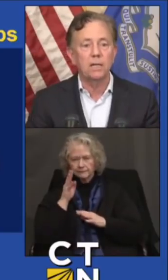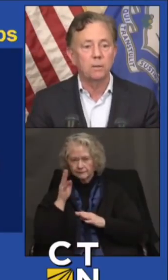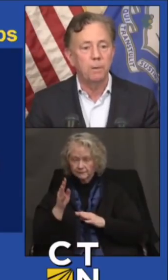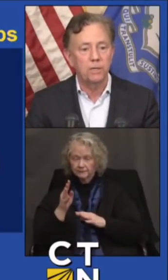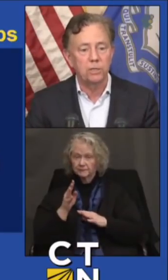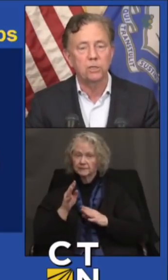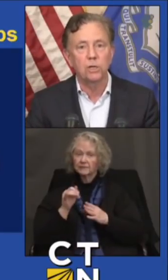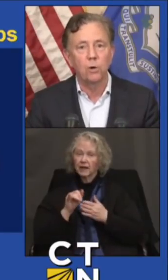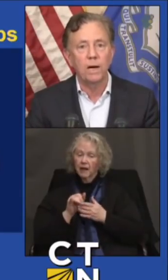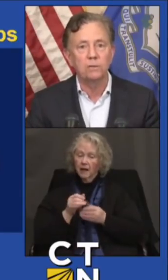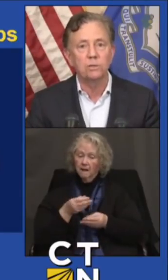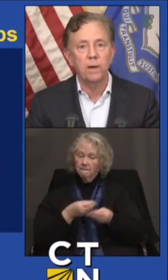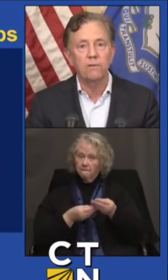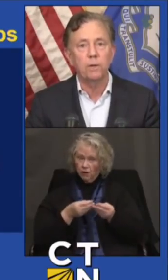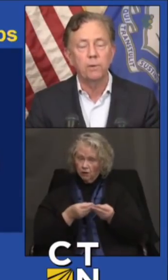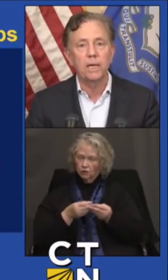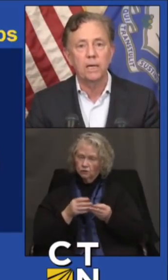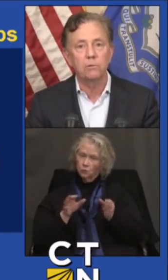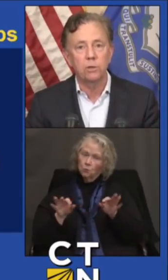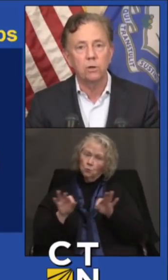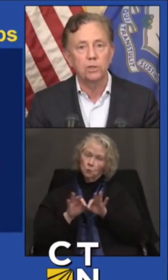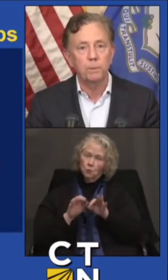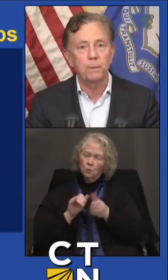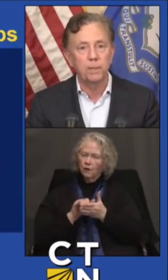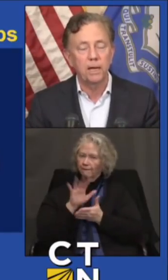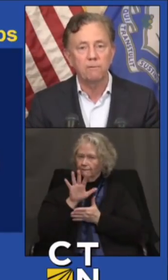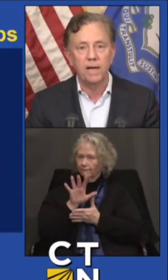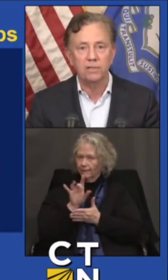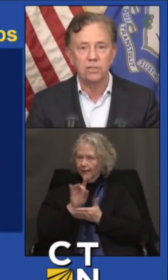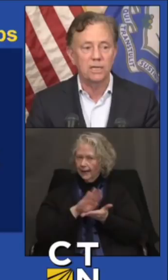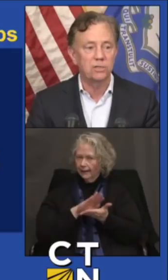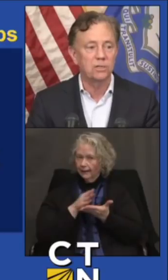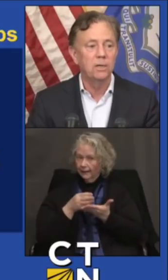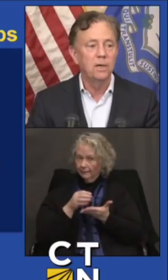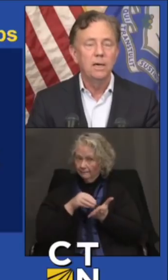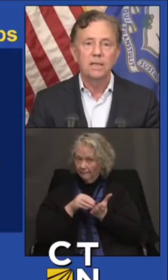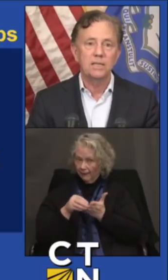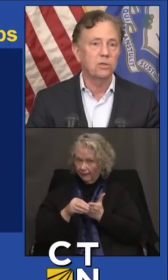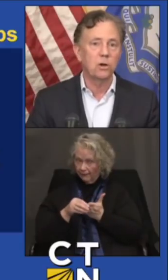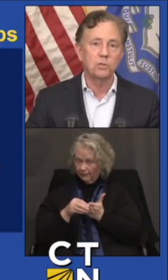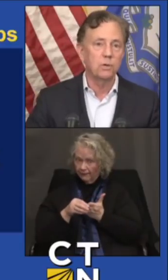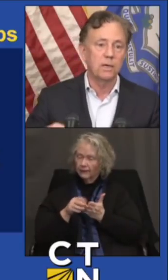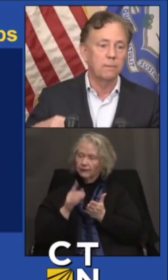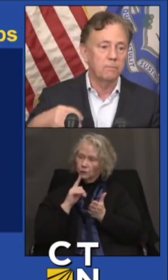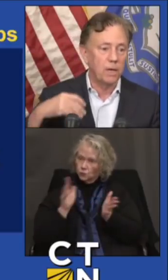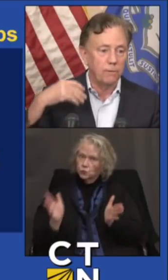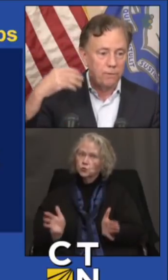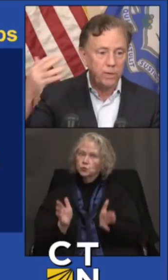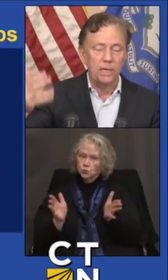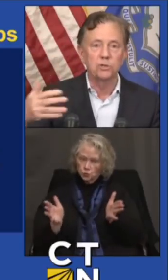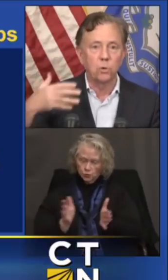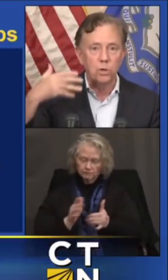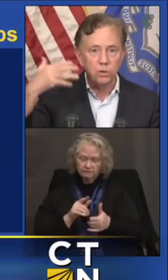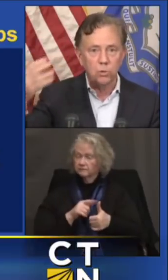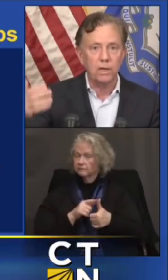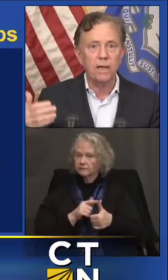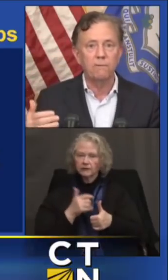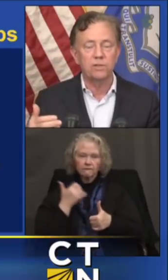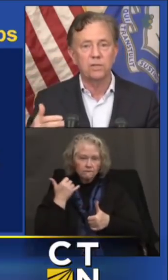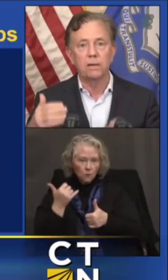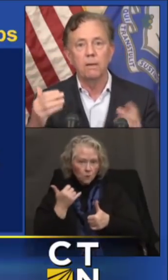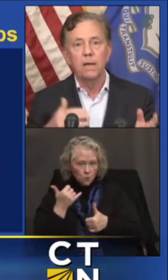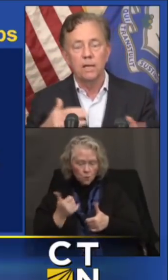million budget to go out and do everything we can to encourage people to get vaccinated. That starts with telephoning and